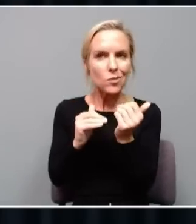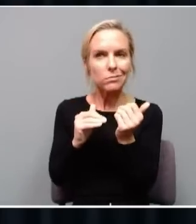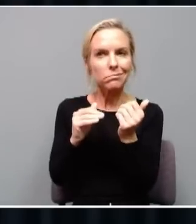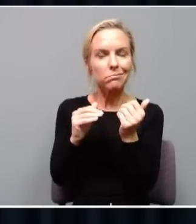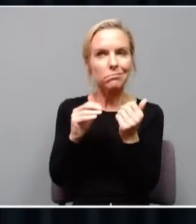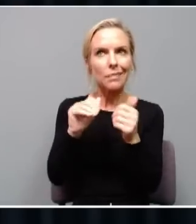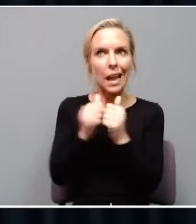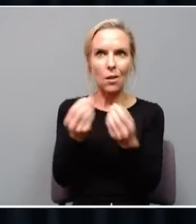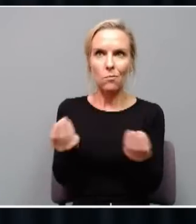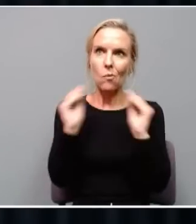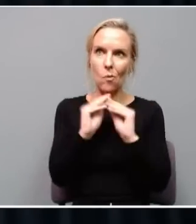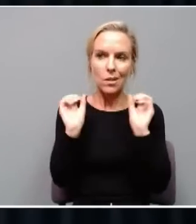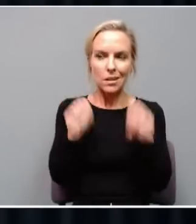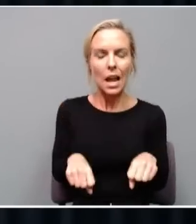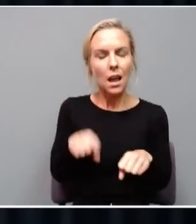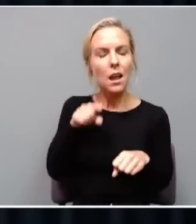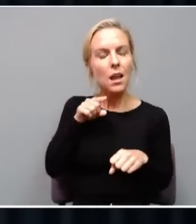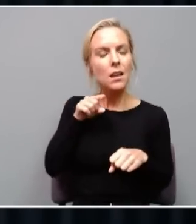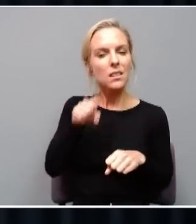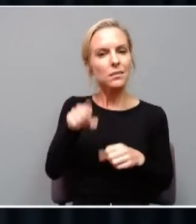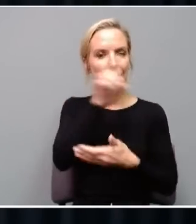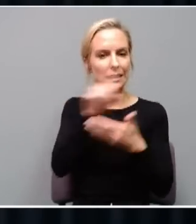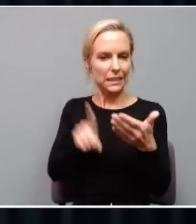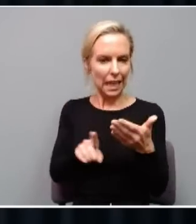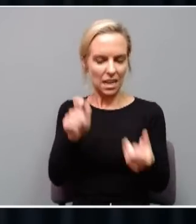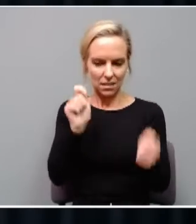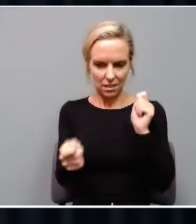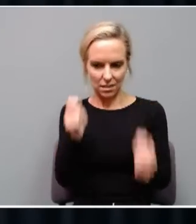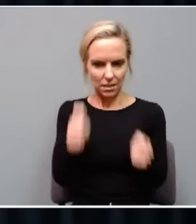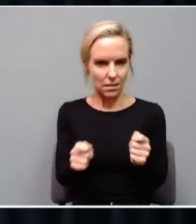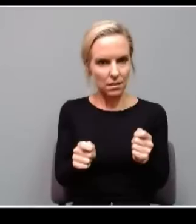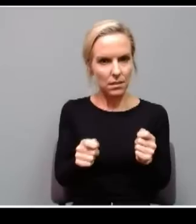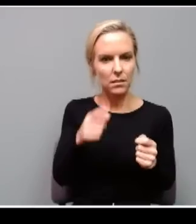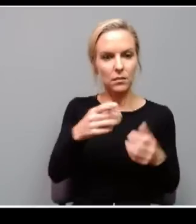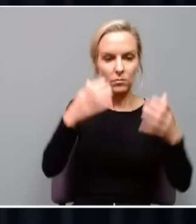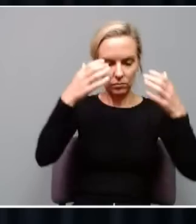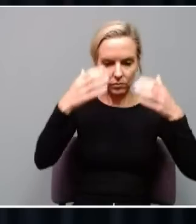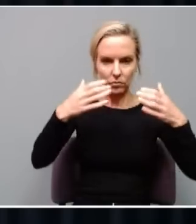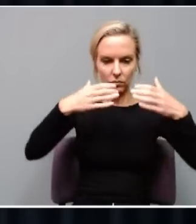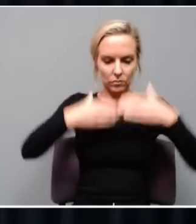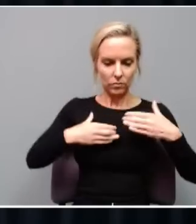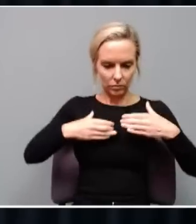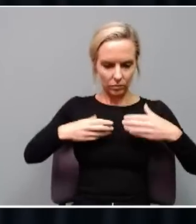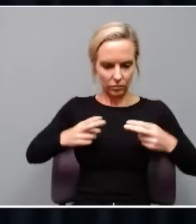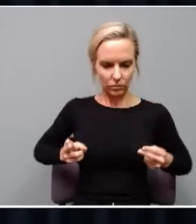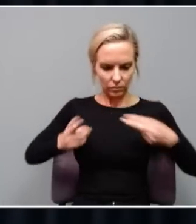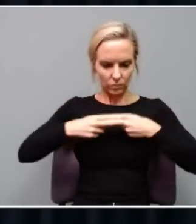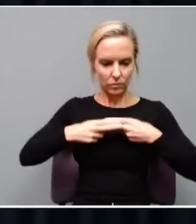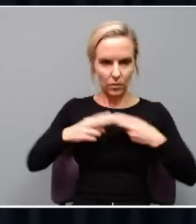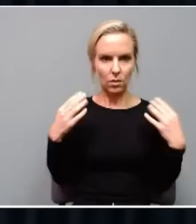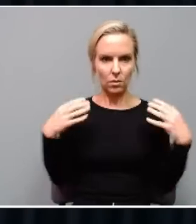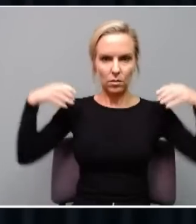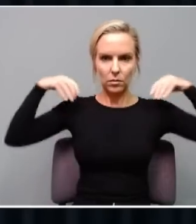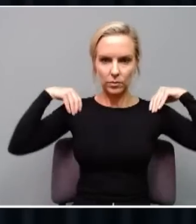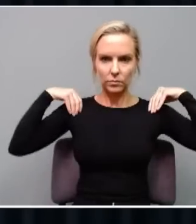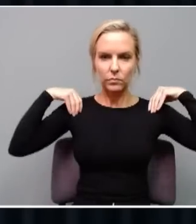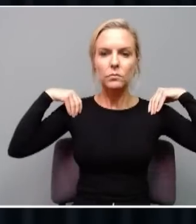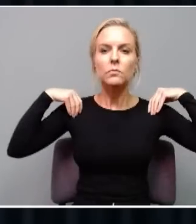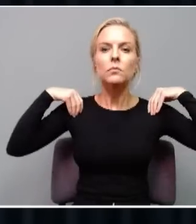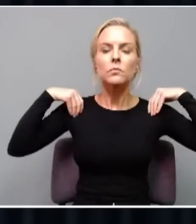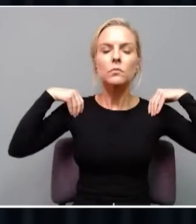how PAPRs are worn today. As you can see, it's extremely comfortable. It's worn around the shoulders, which is much better for supporting